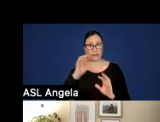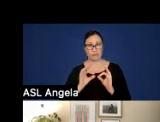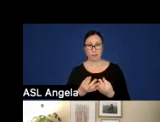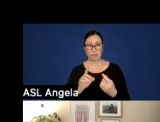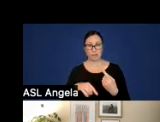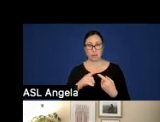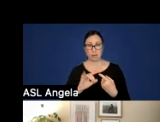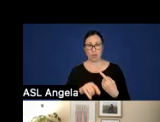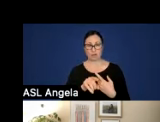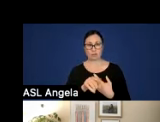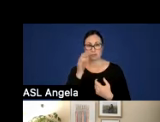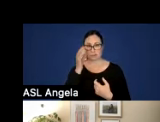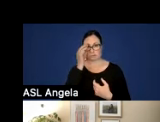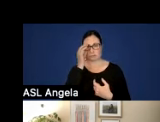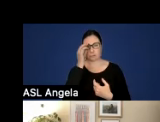Sorry, go ahead.